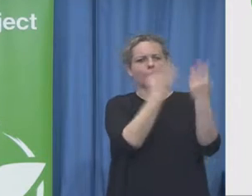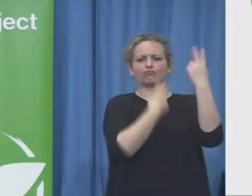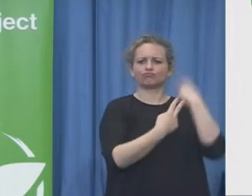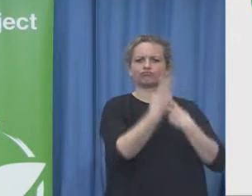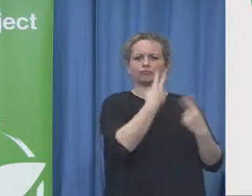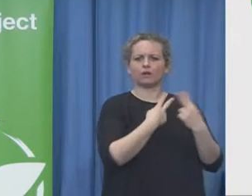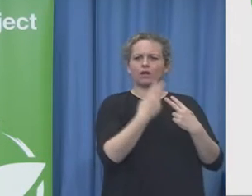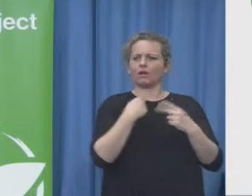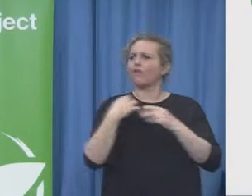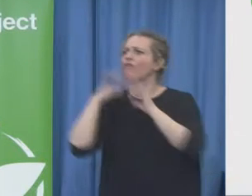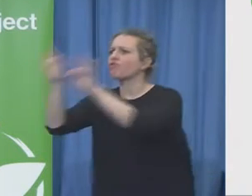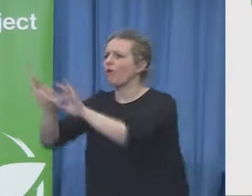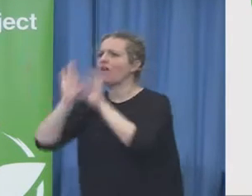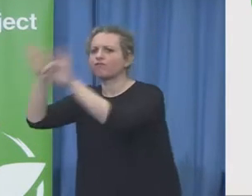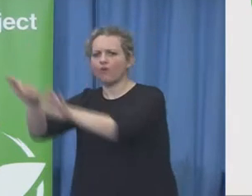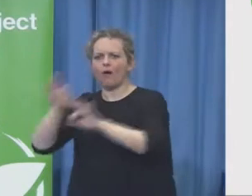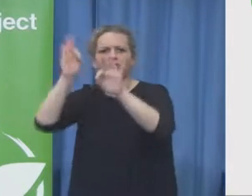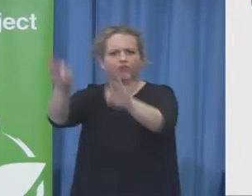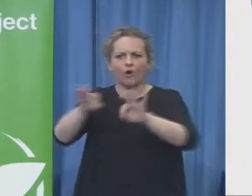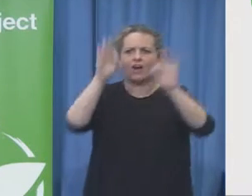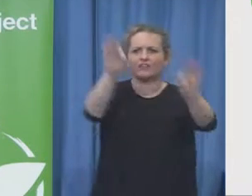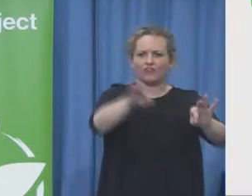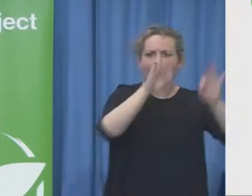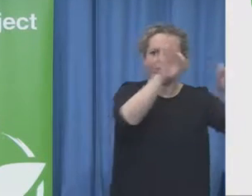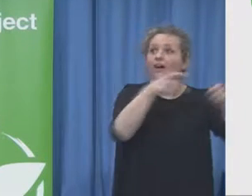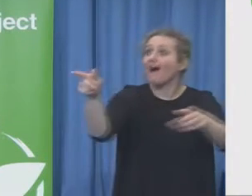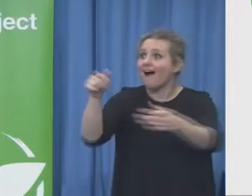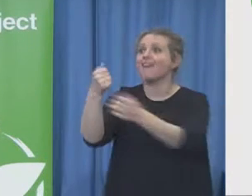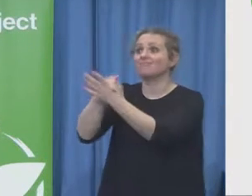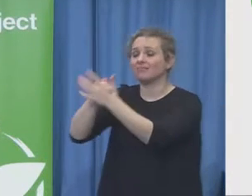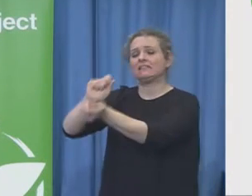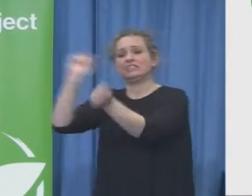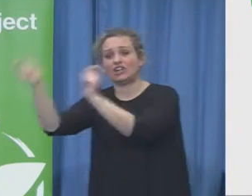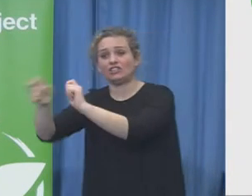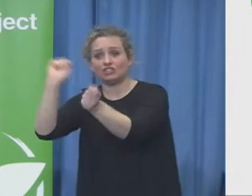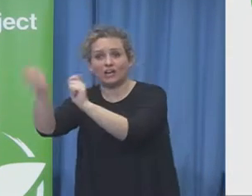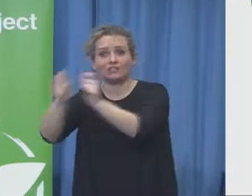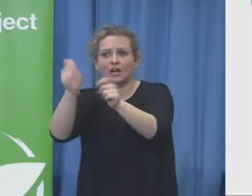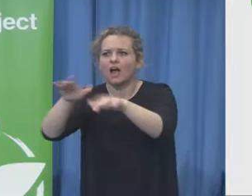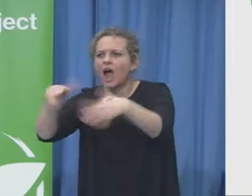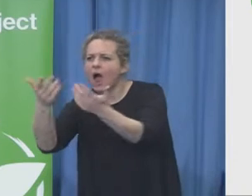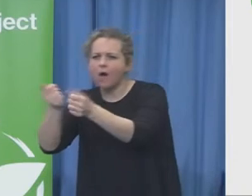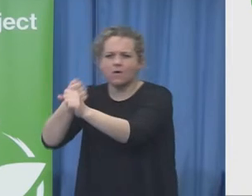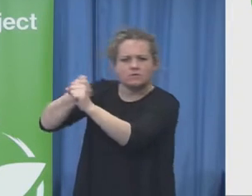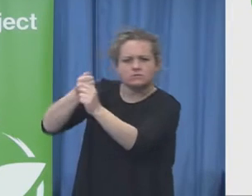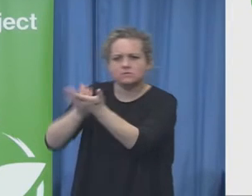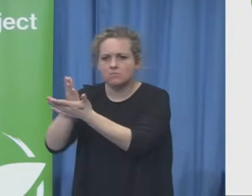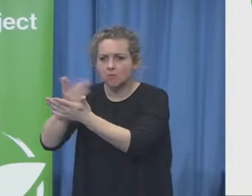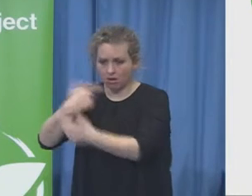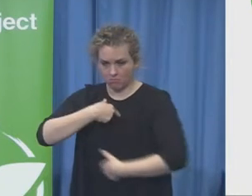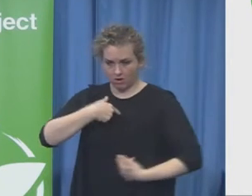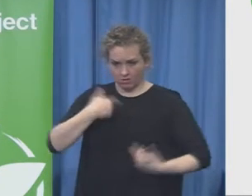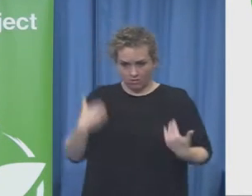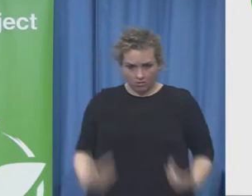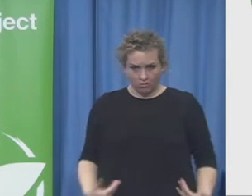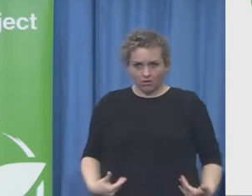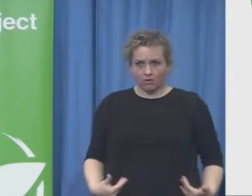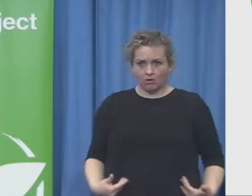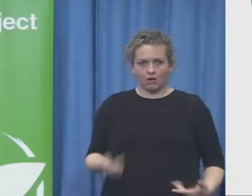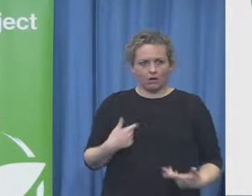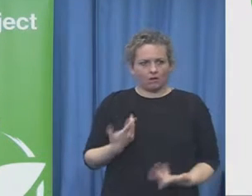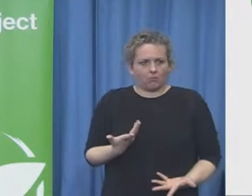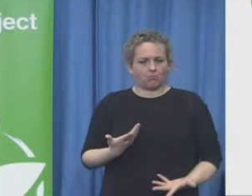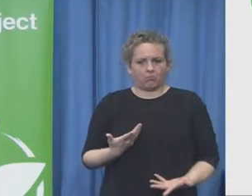they want to create in society. Now, the social change institutions and social